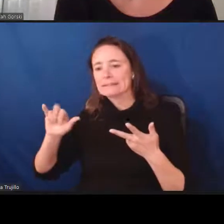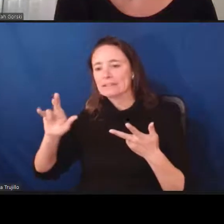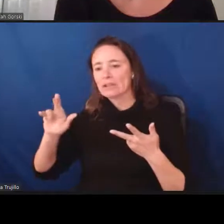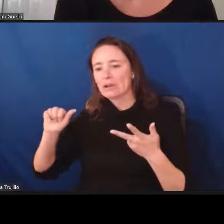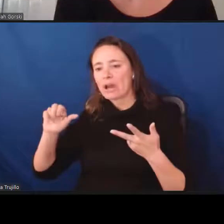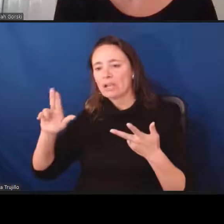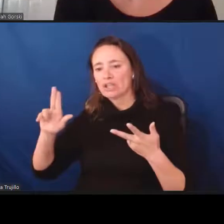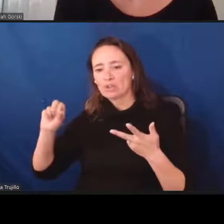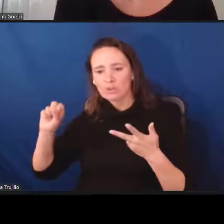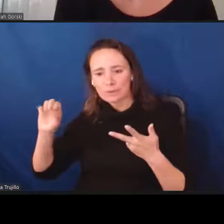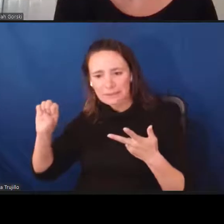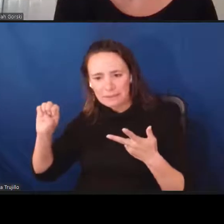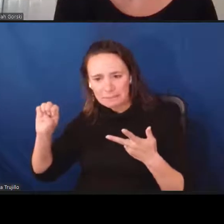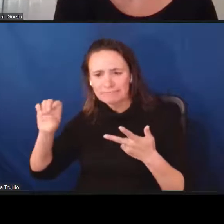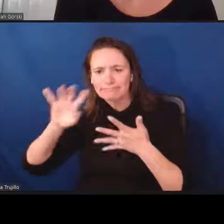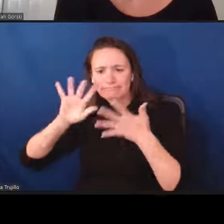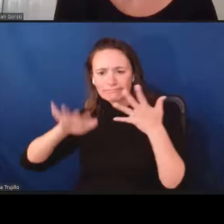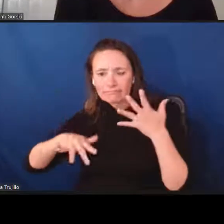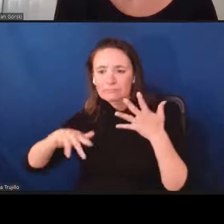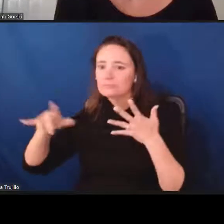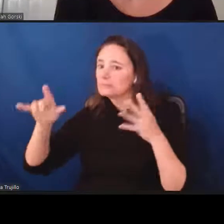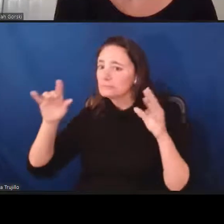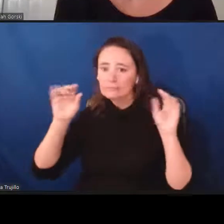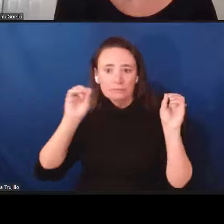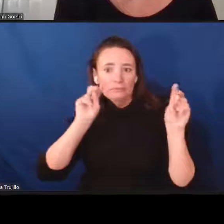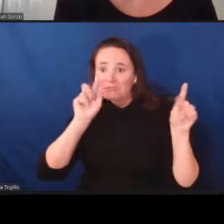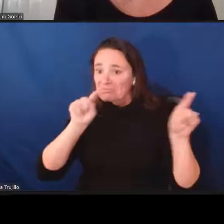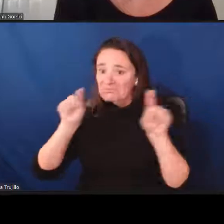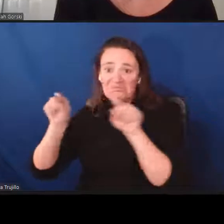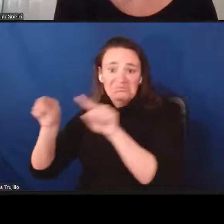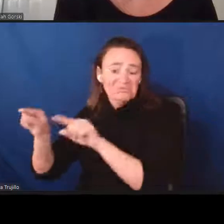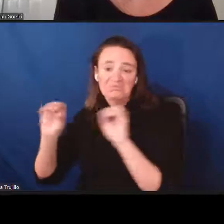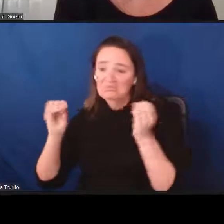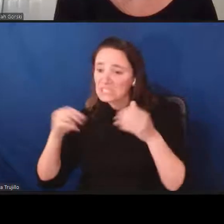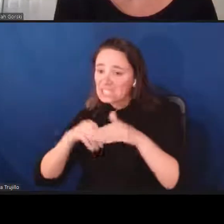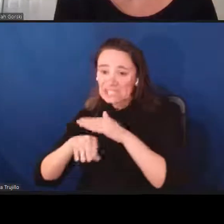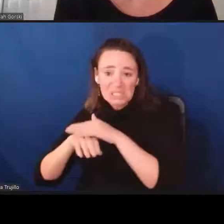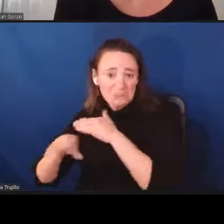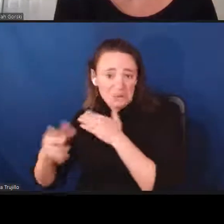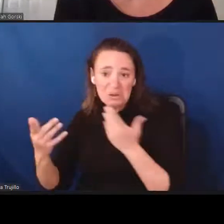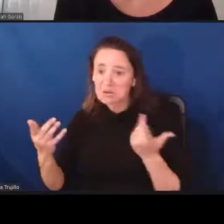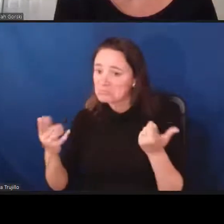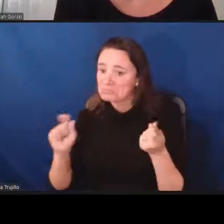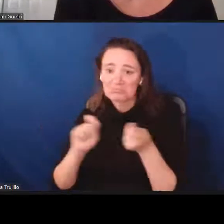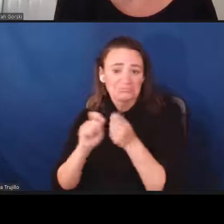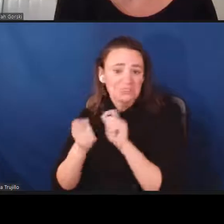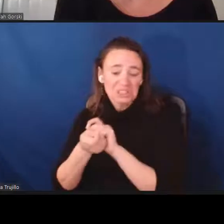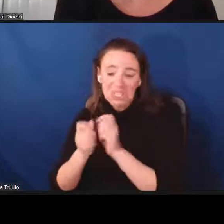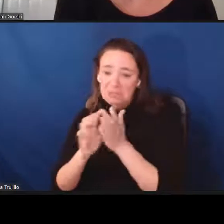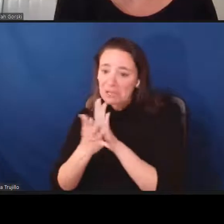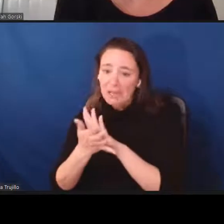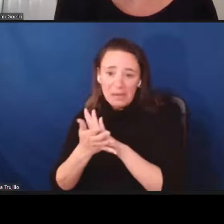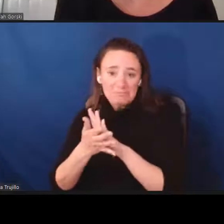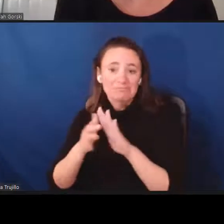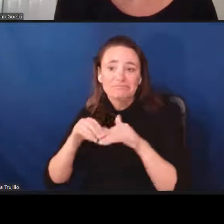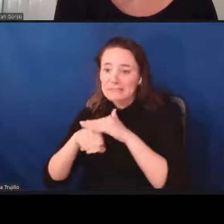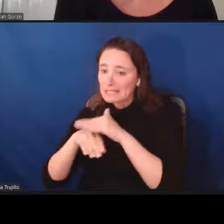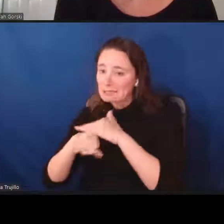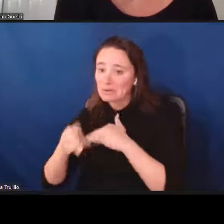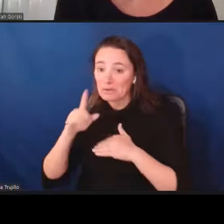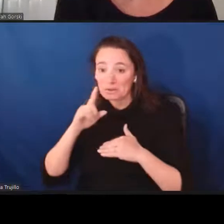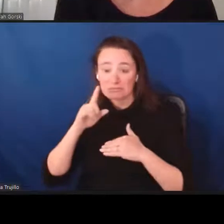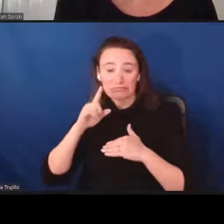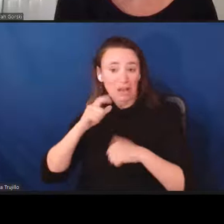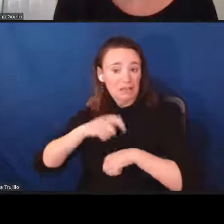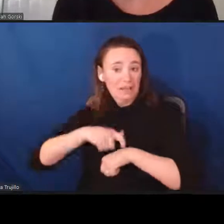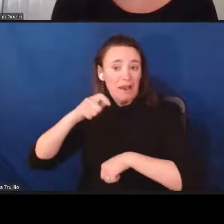region. And none of them were accessible or could be made readily accessible in time for me to start my